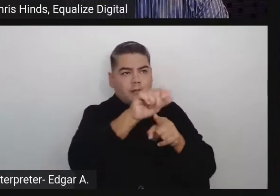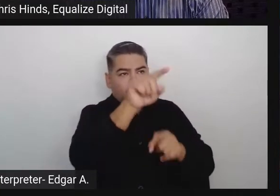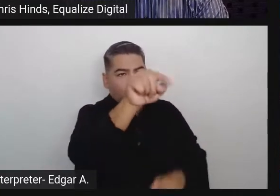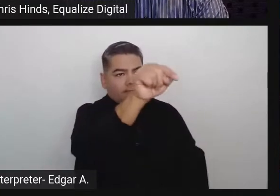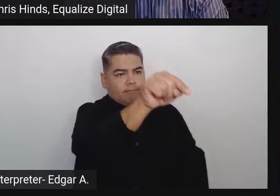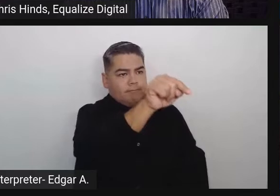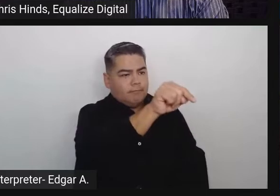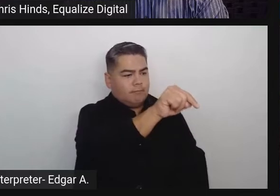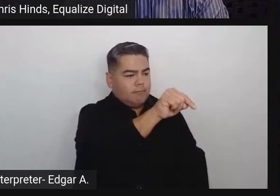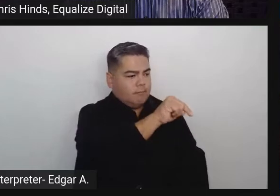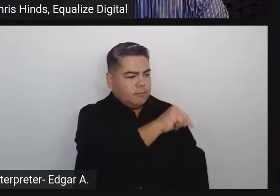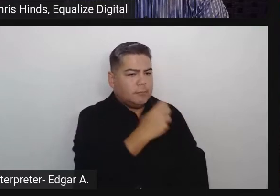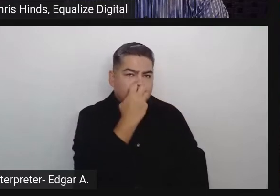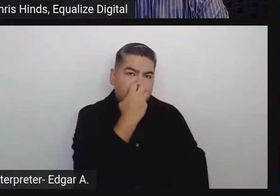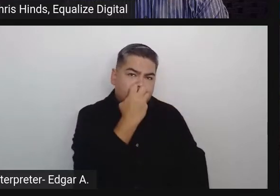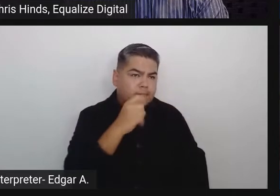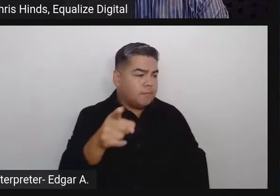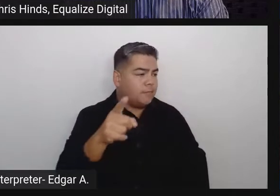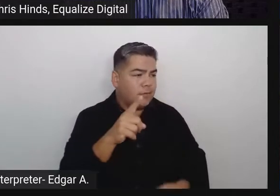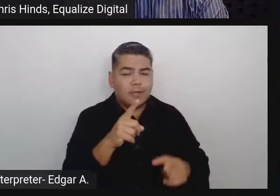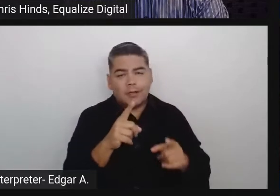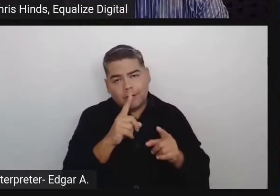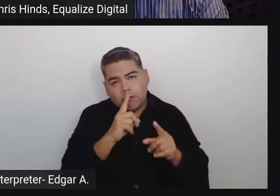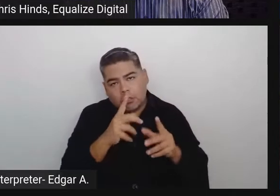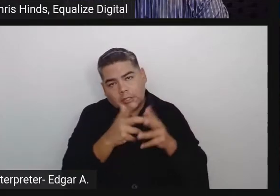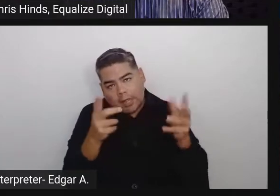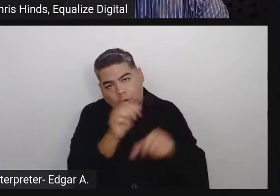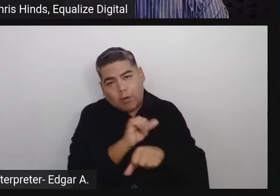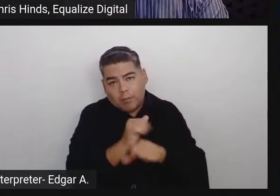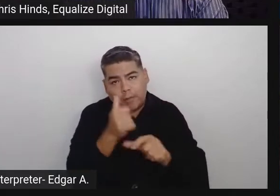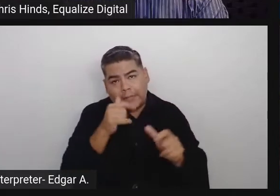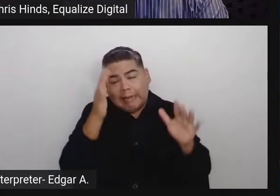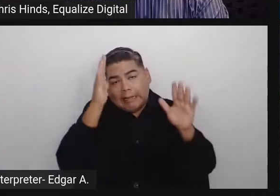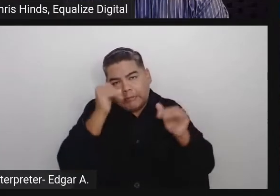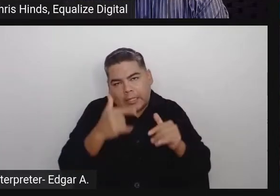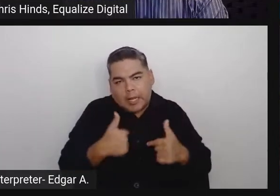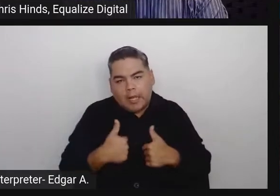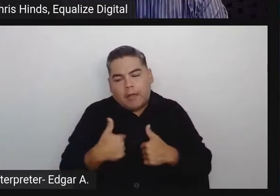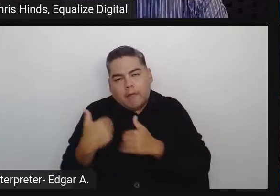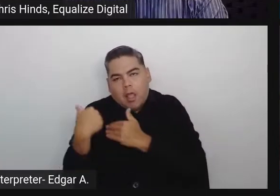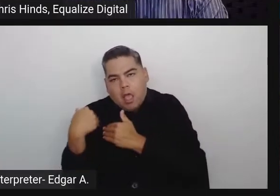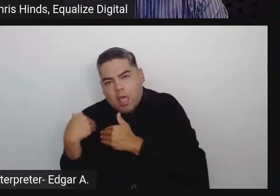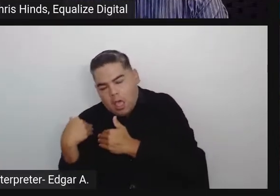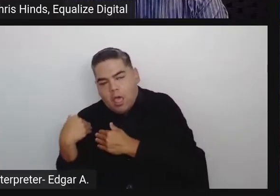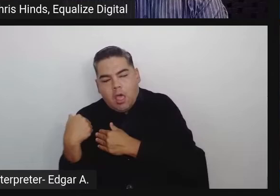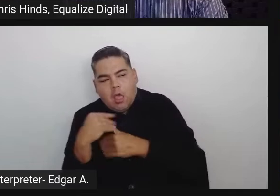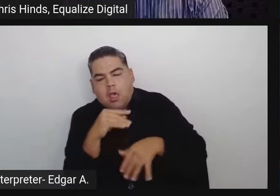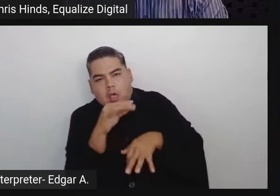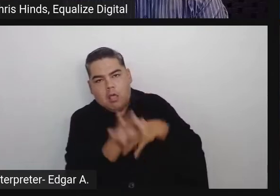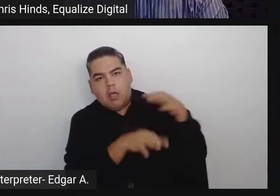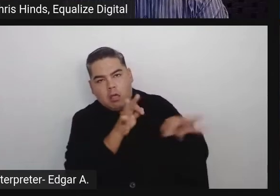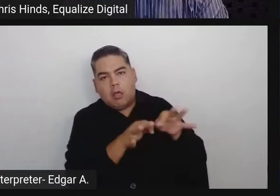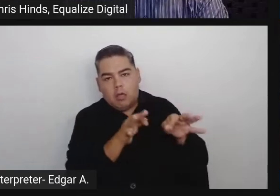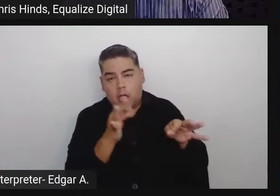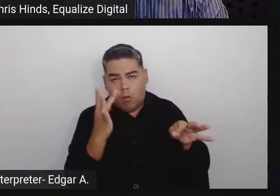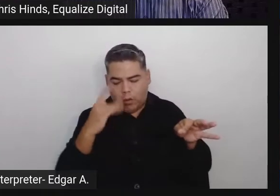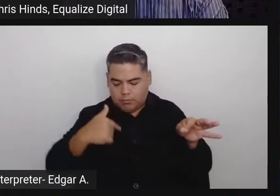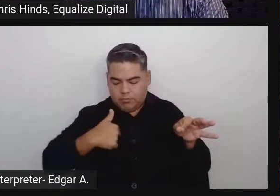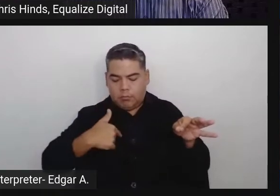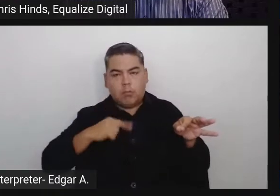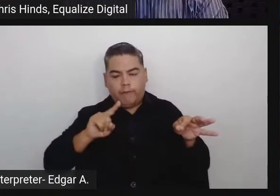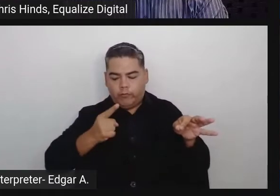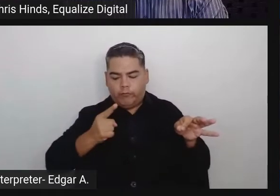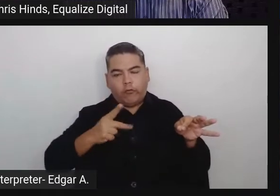it's a lot of work, right? Like, it's work that they may not have been expecting. It's stuff you have to learn, right? And I think